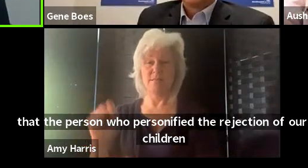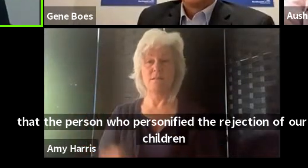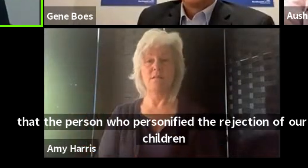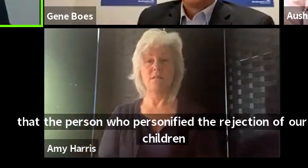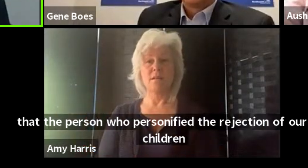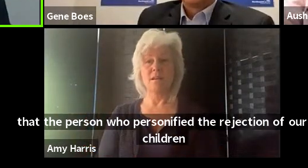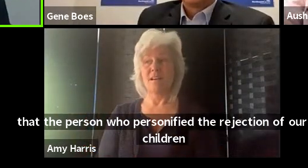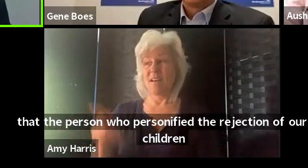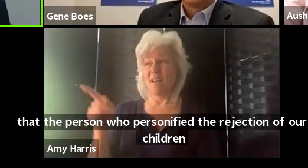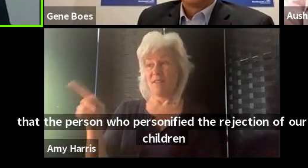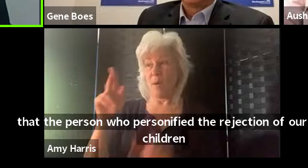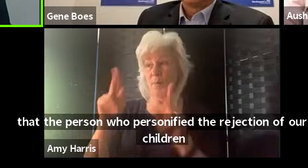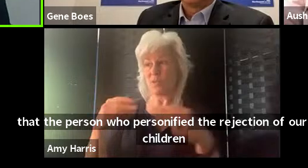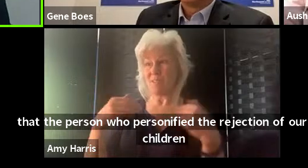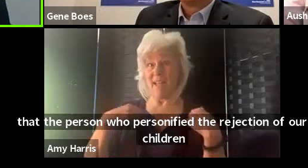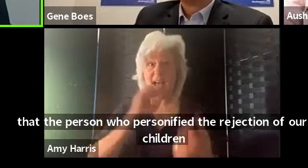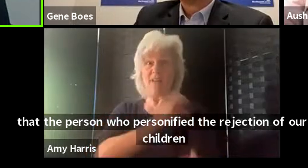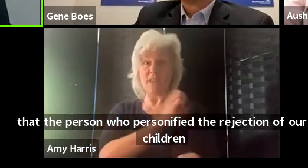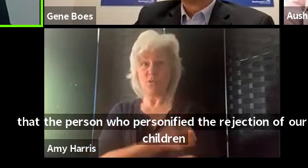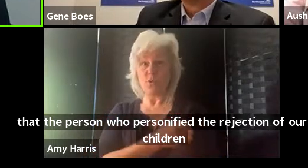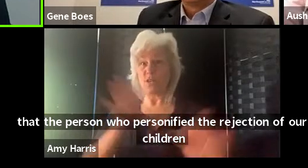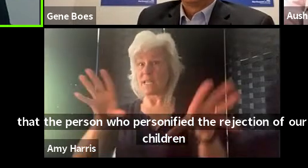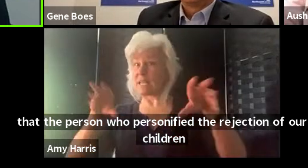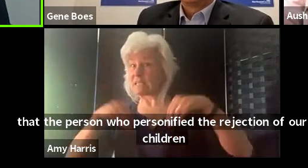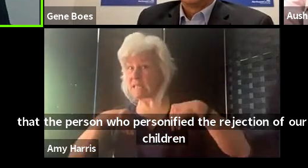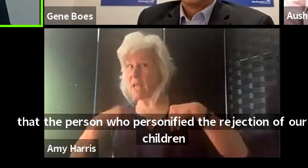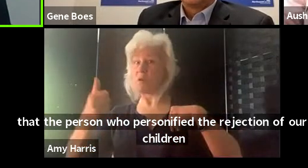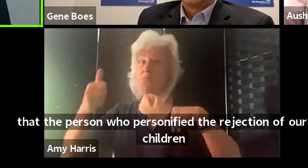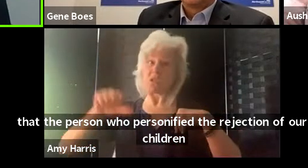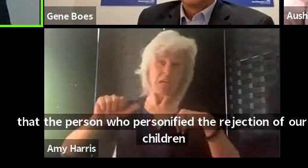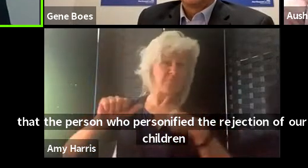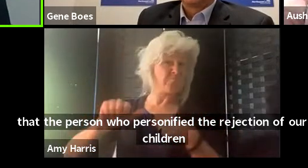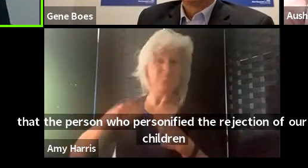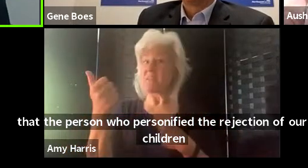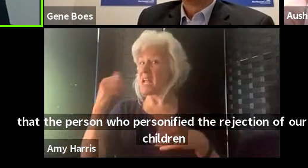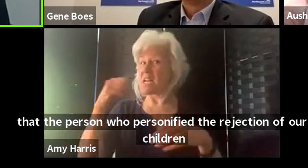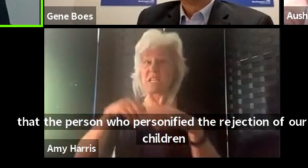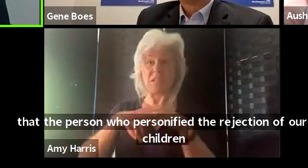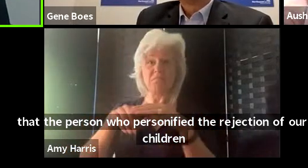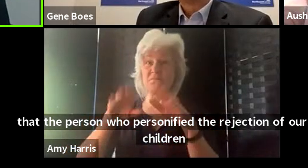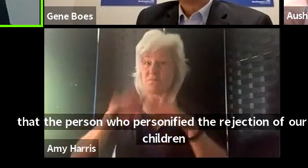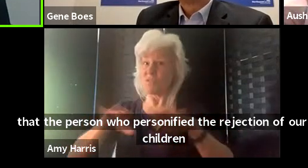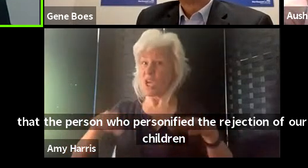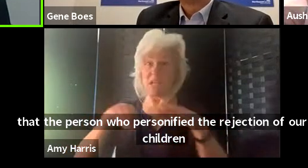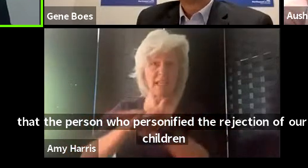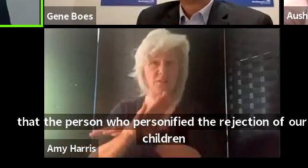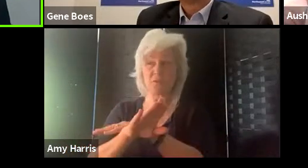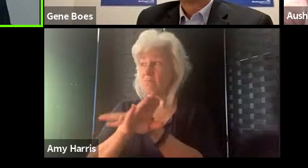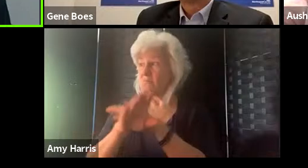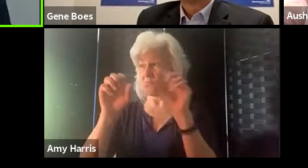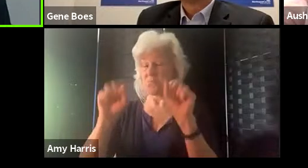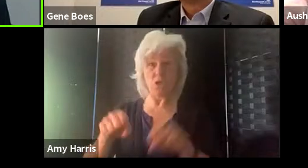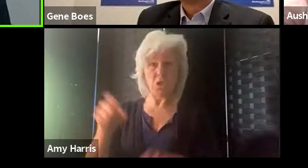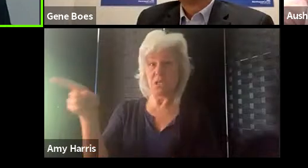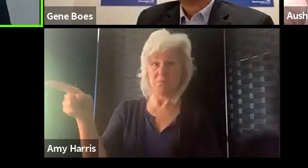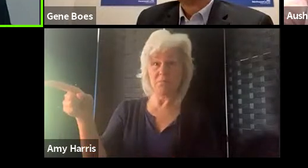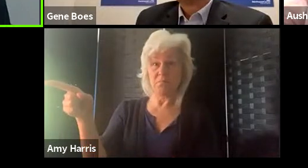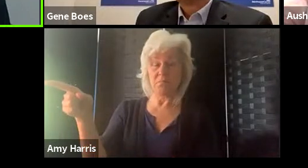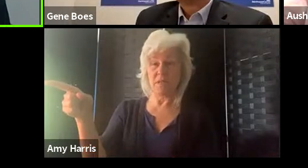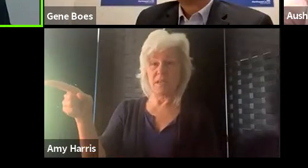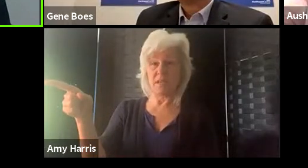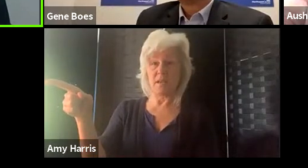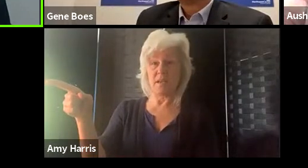who had the authority to accept or reject any child's entry into the system's programs. And